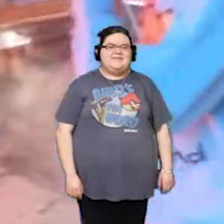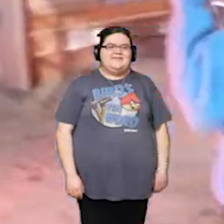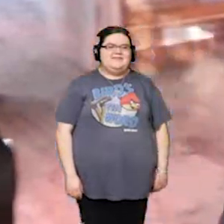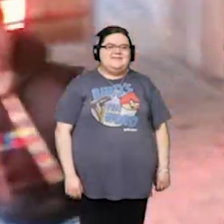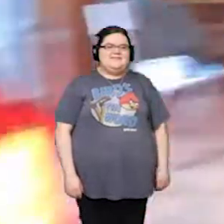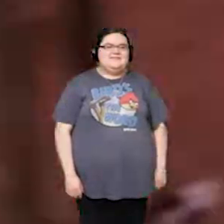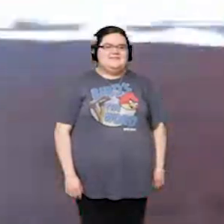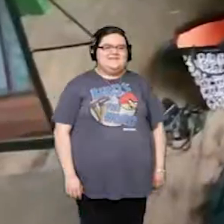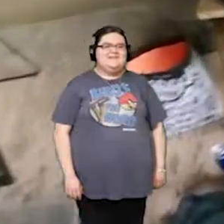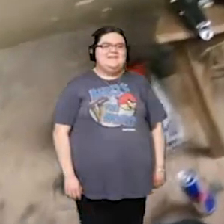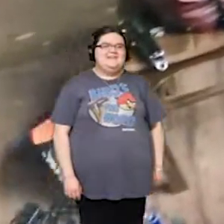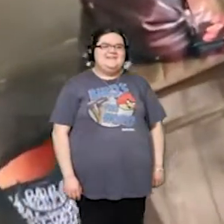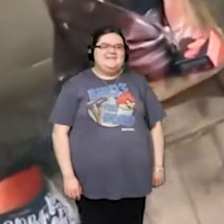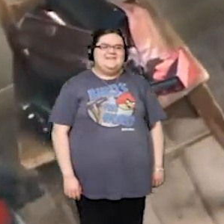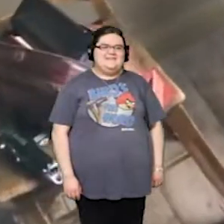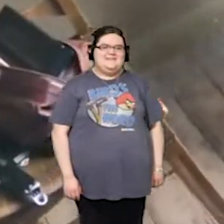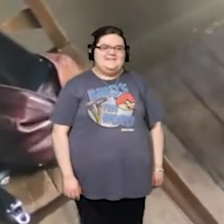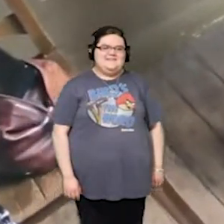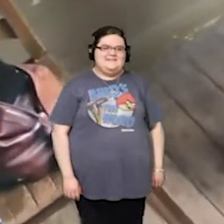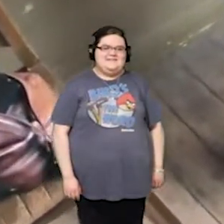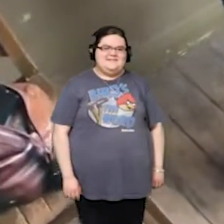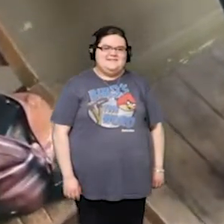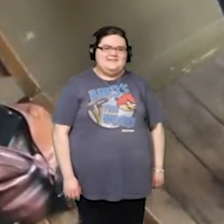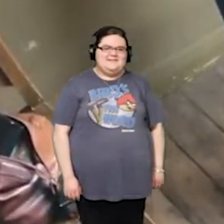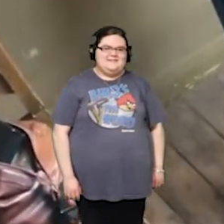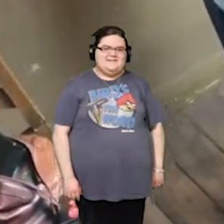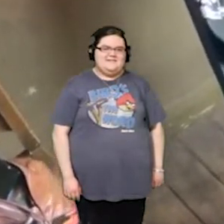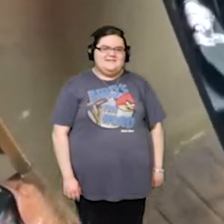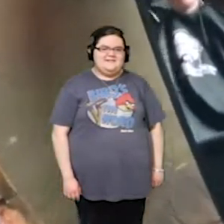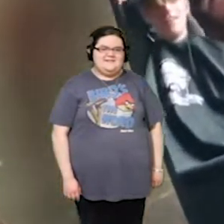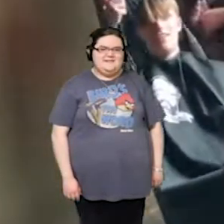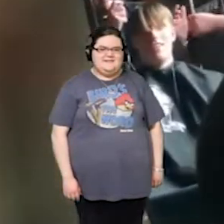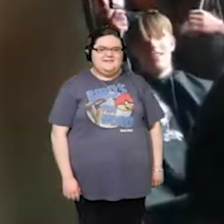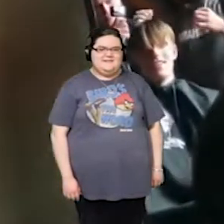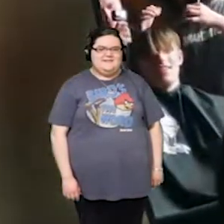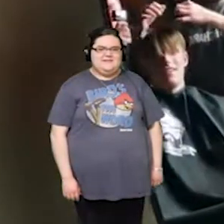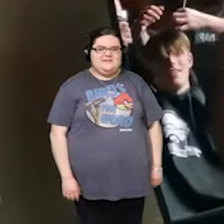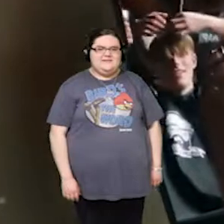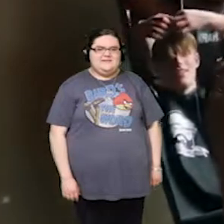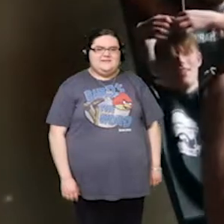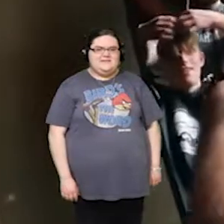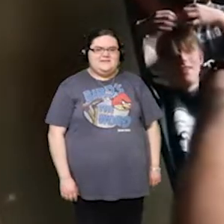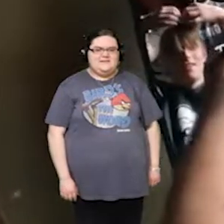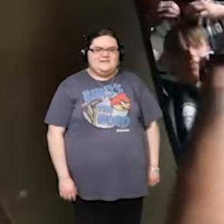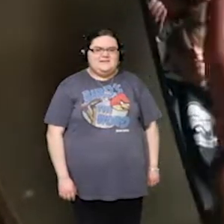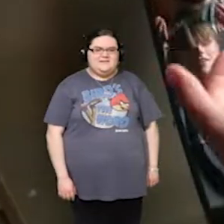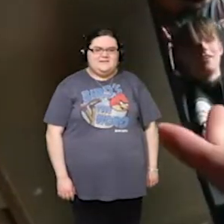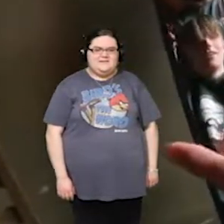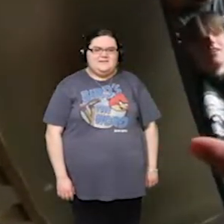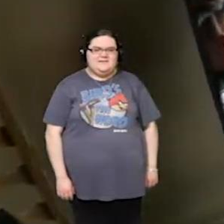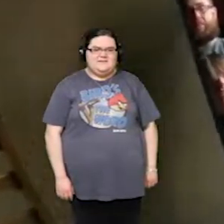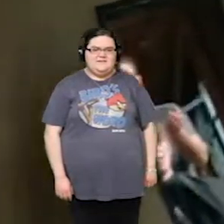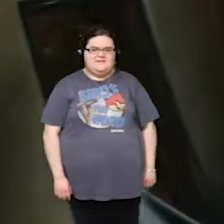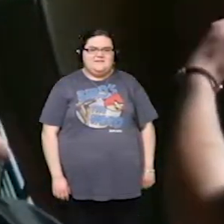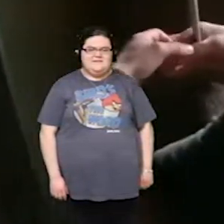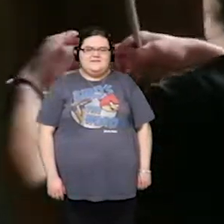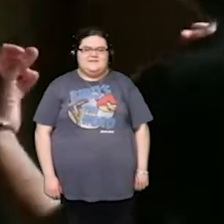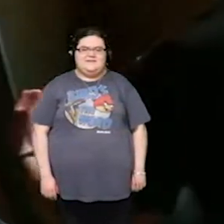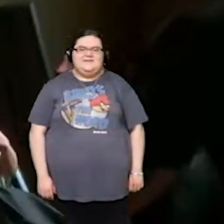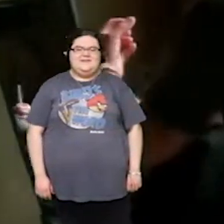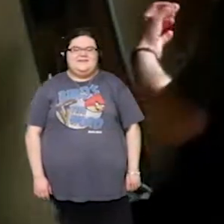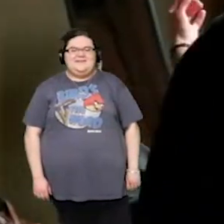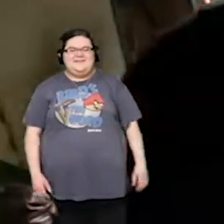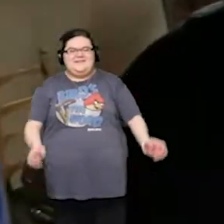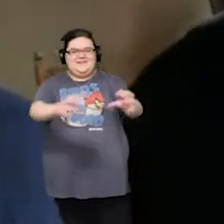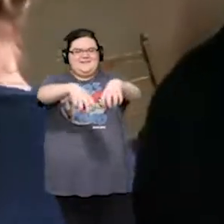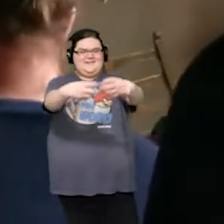lie. It's a bit cold on the top. You're right with doing this. Just scissor that nice and straight. Yeah. And then that way you've got like a stepped. Well, there